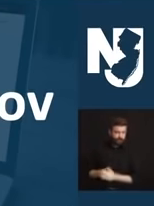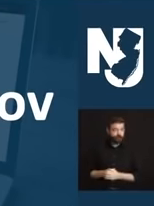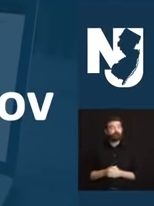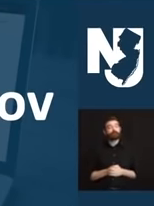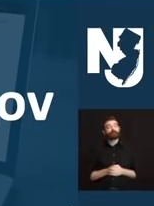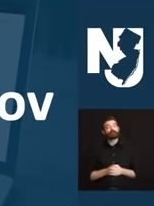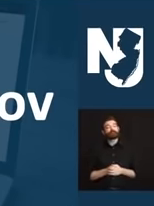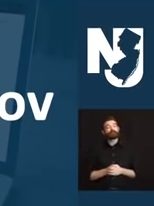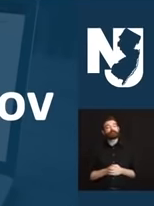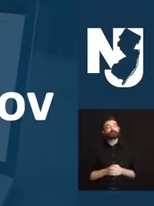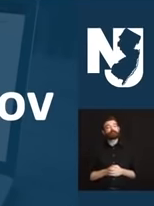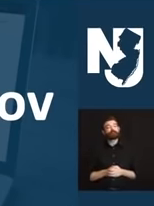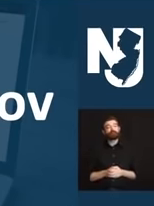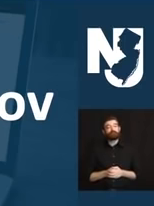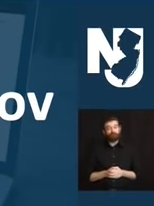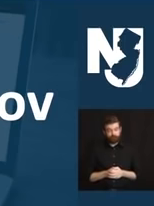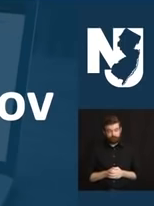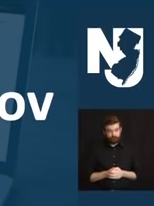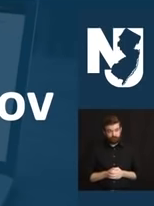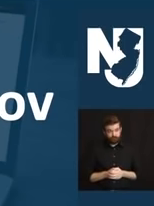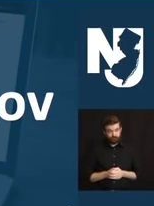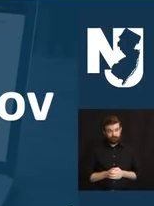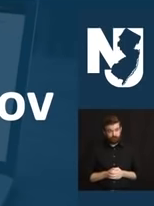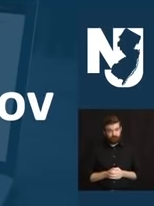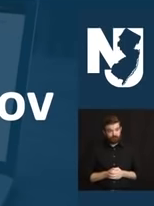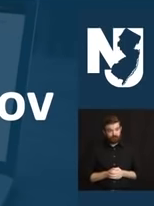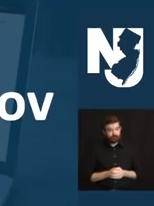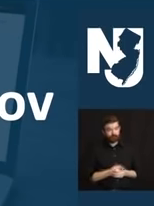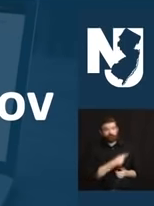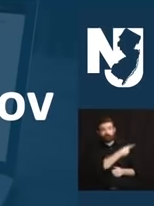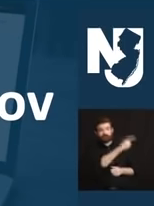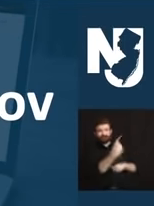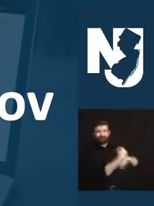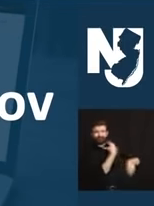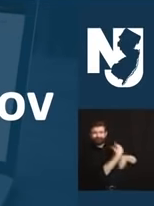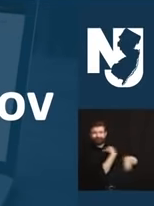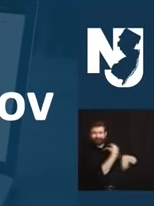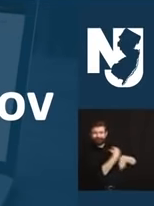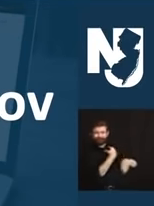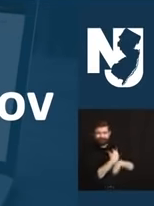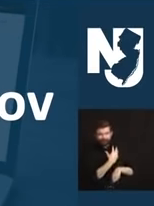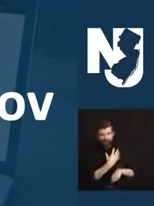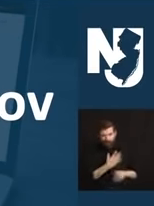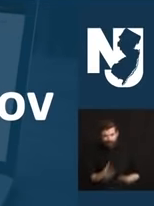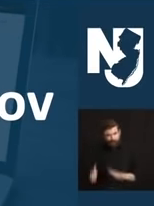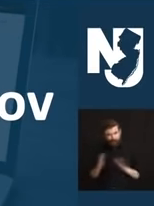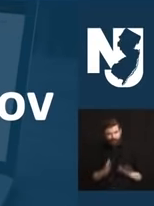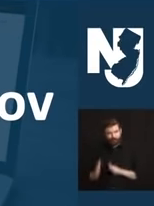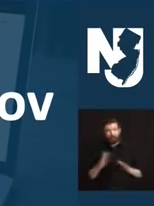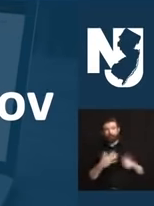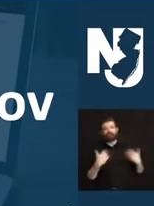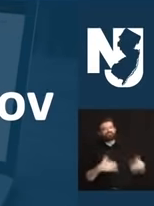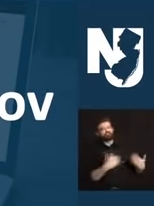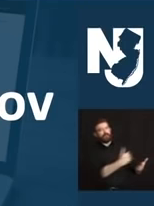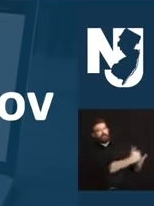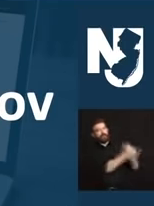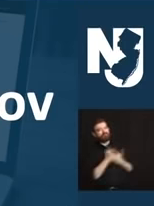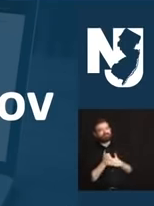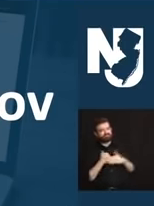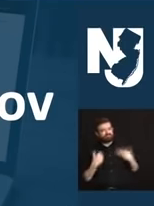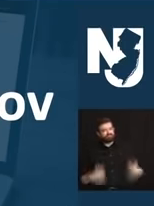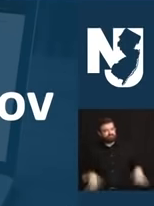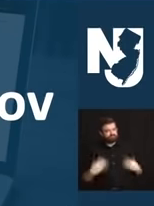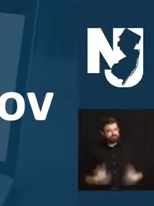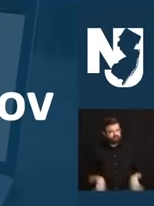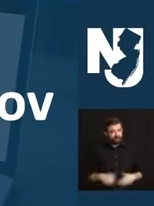state or for our future. And our path forward is also going to continue to be dictated in so many ways